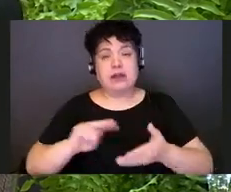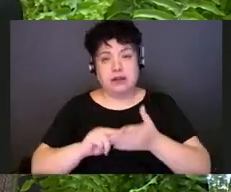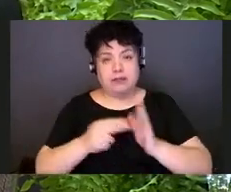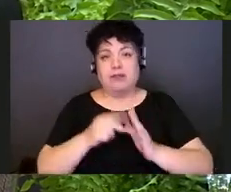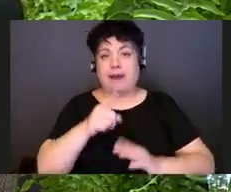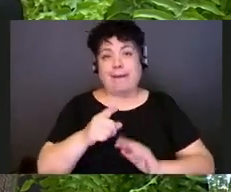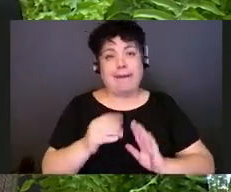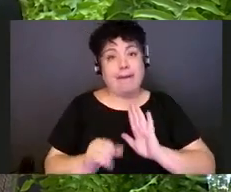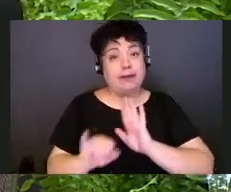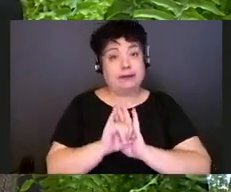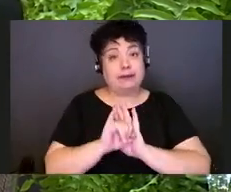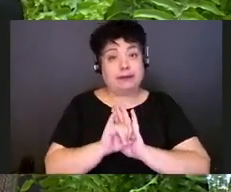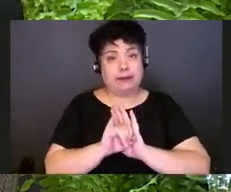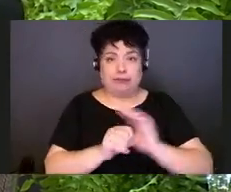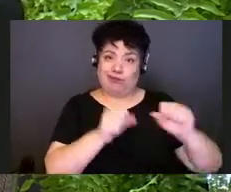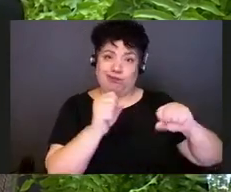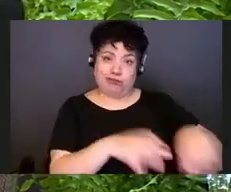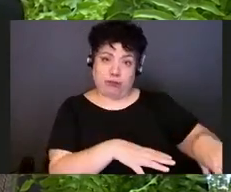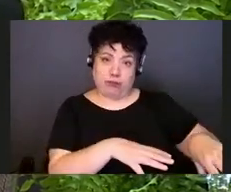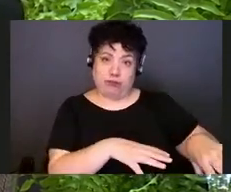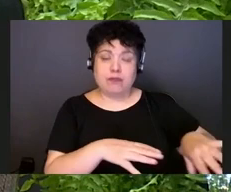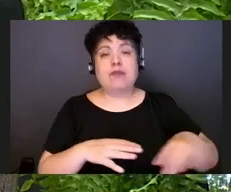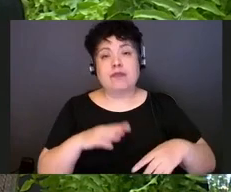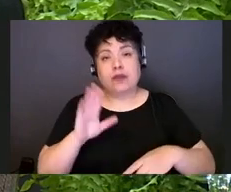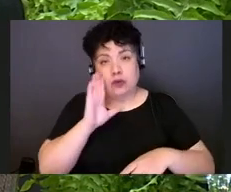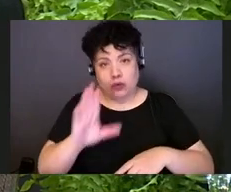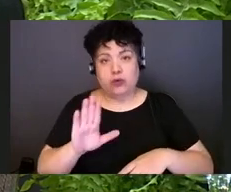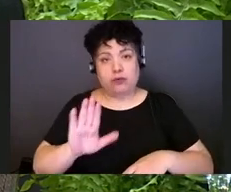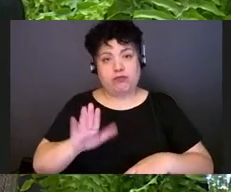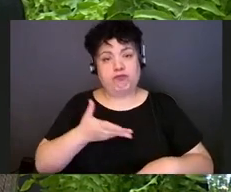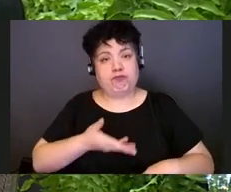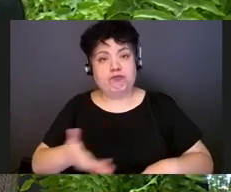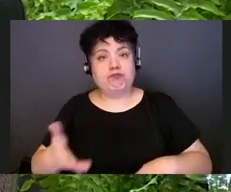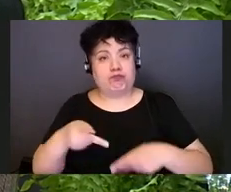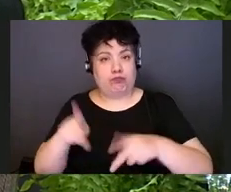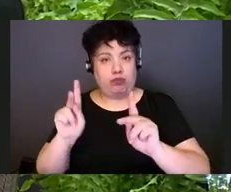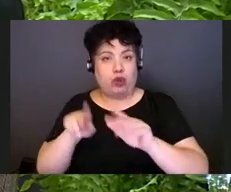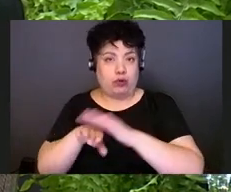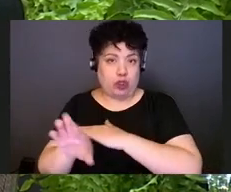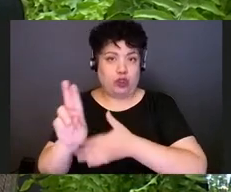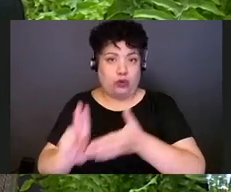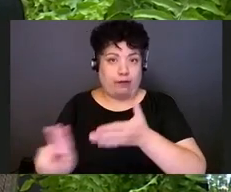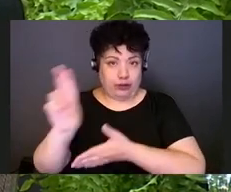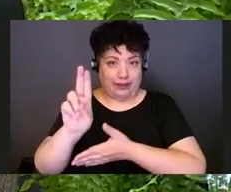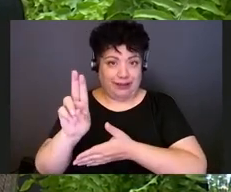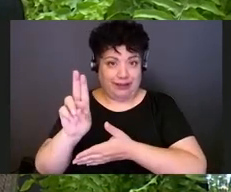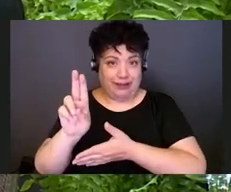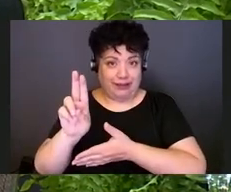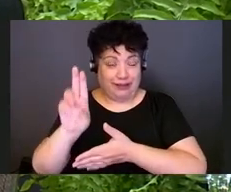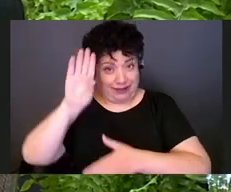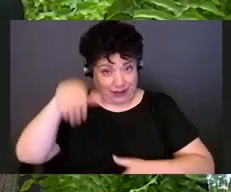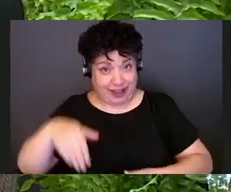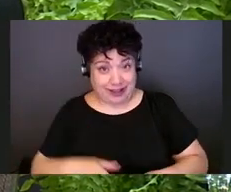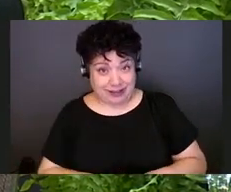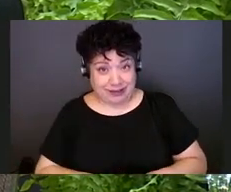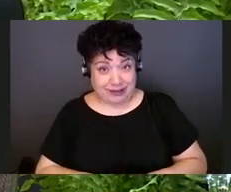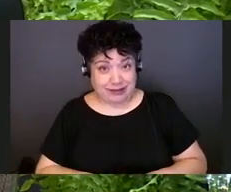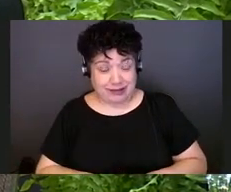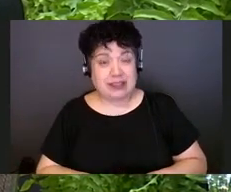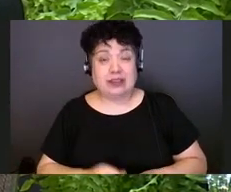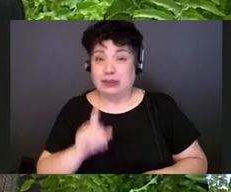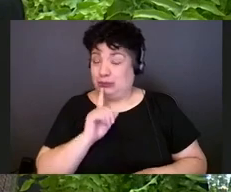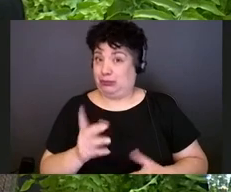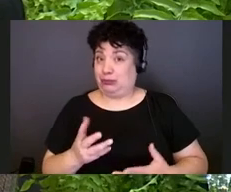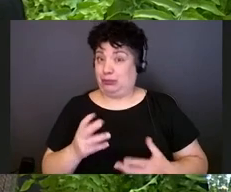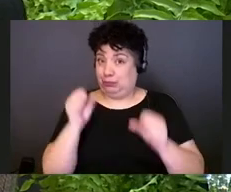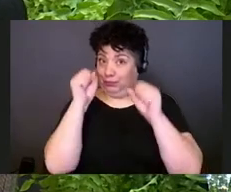were to be accepted at the university level. You realize that? That's incredible. But that's the